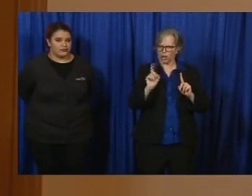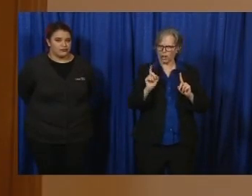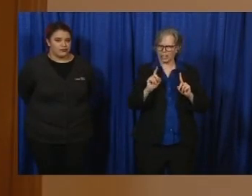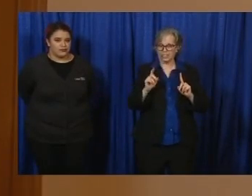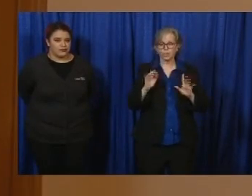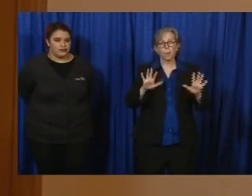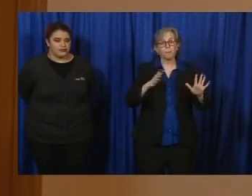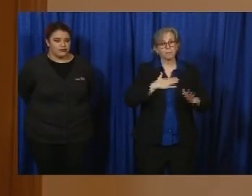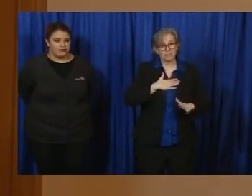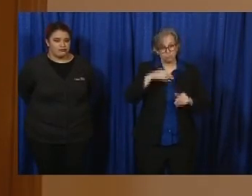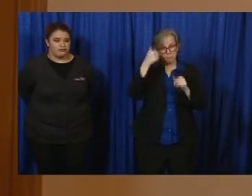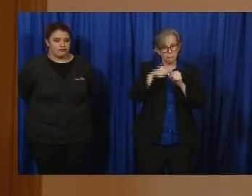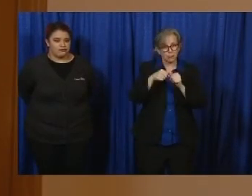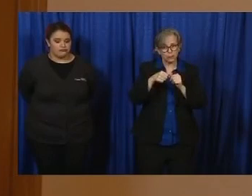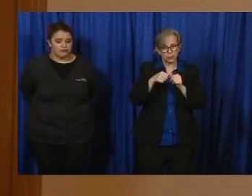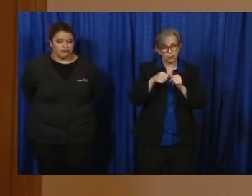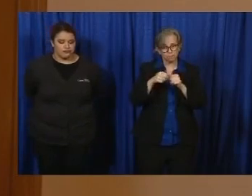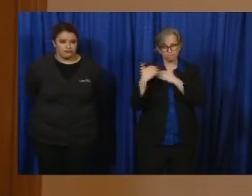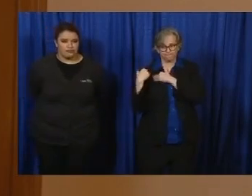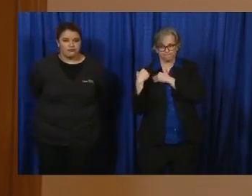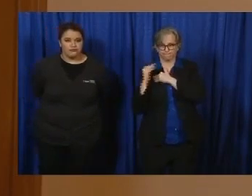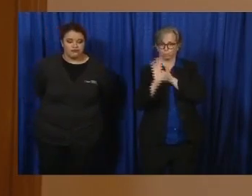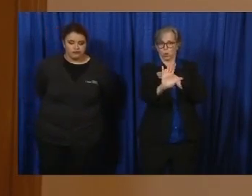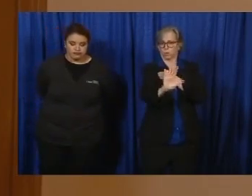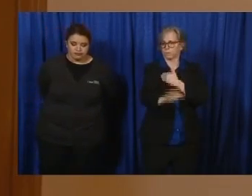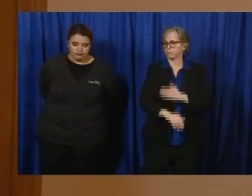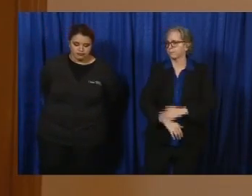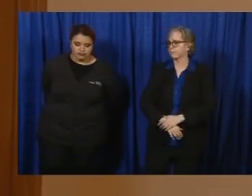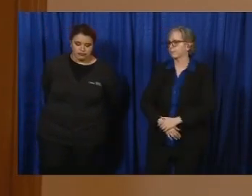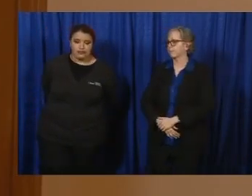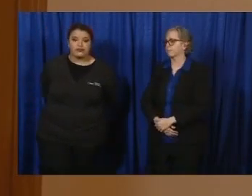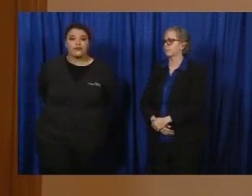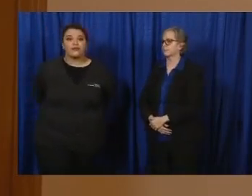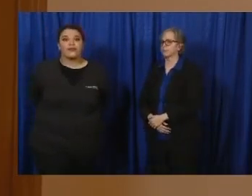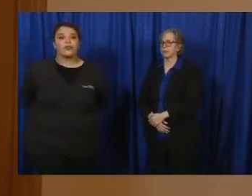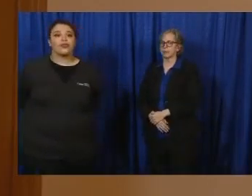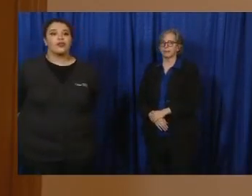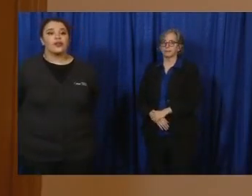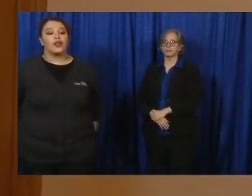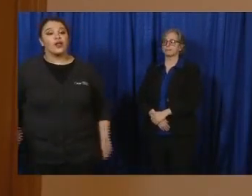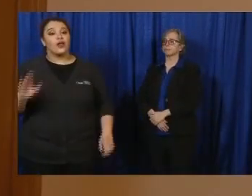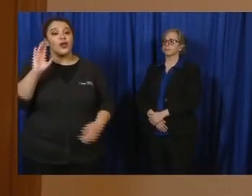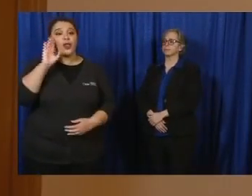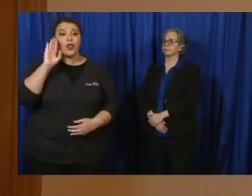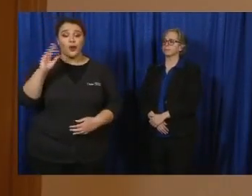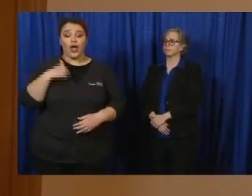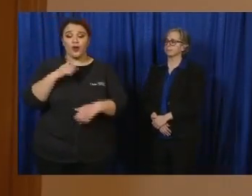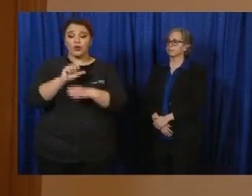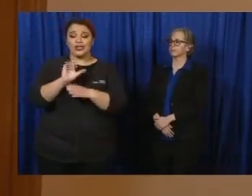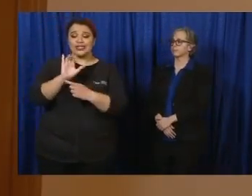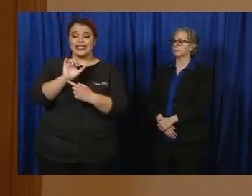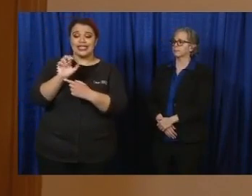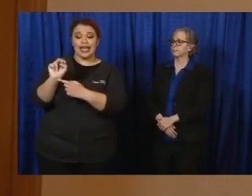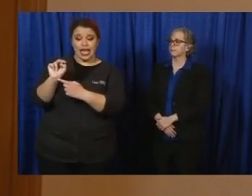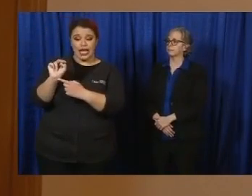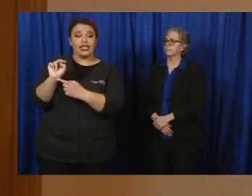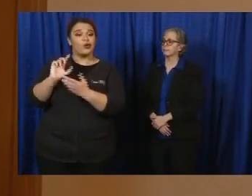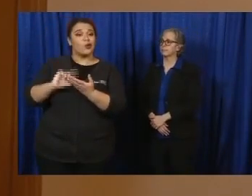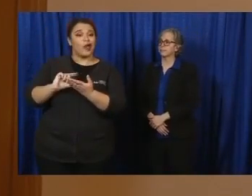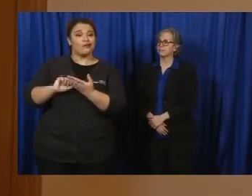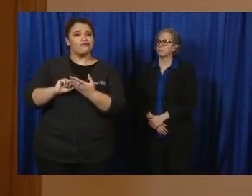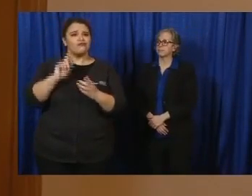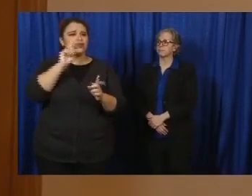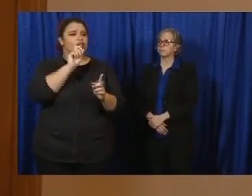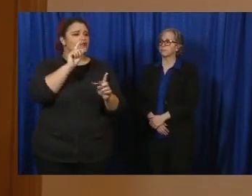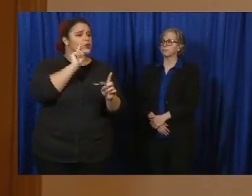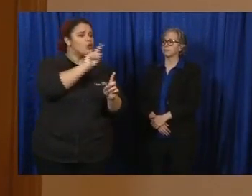you. Hi, Jesse Balmert with the Cincinnati Enquirer for either the governor or Dr. Acton. You had asked the local